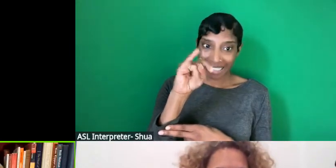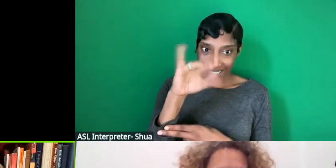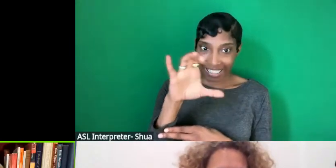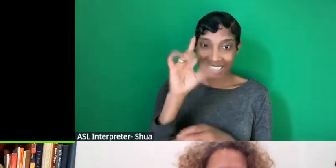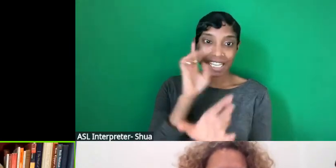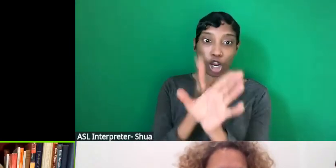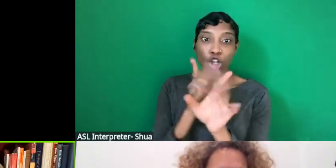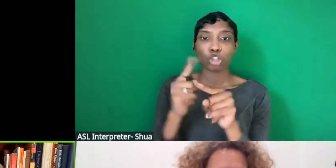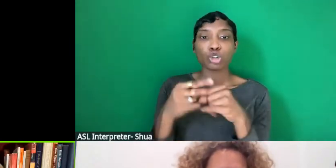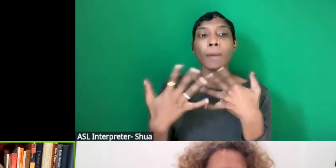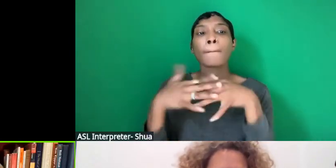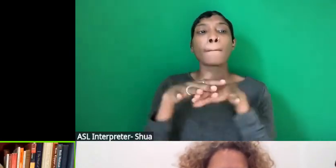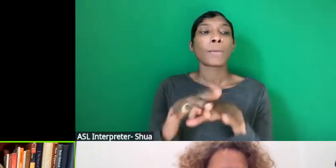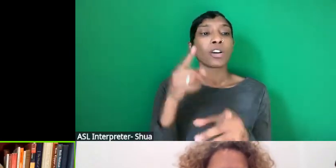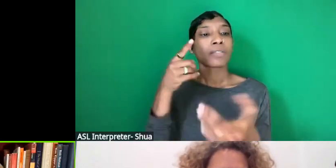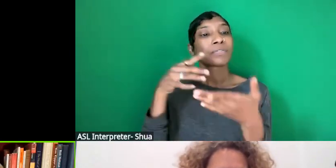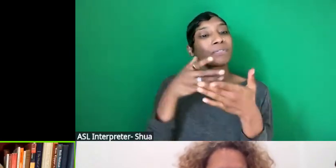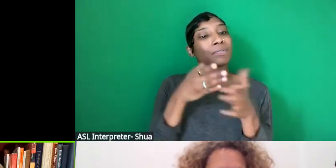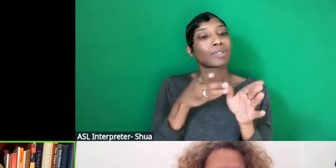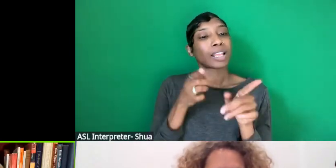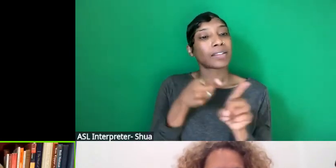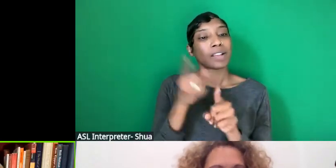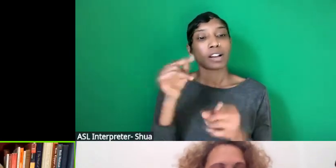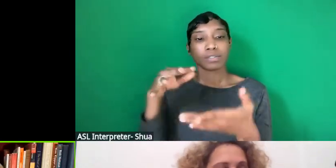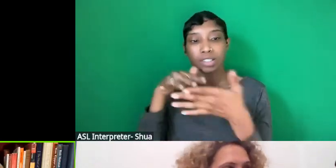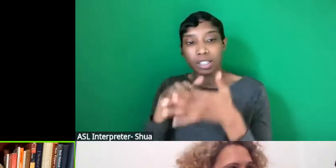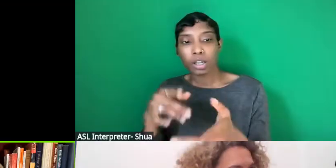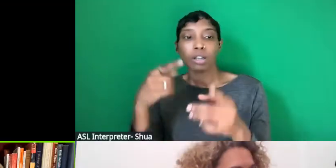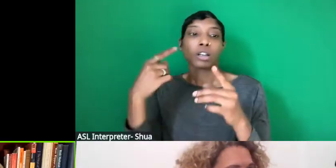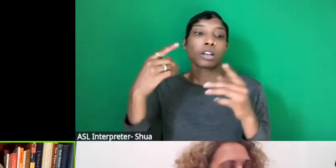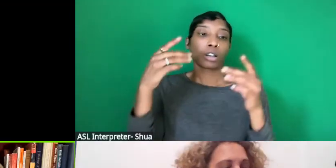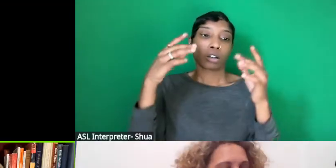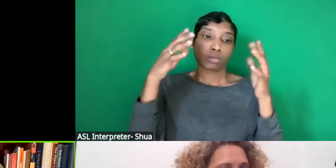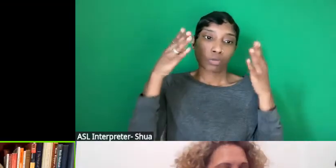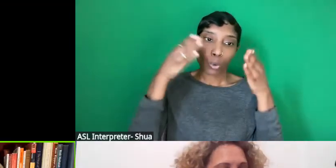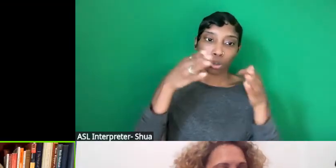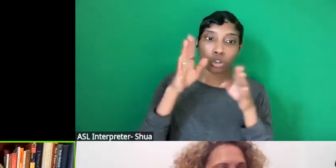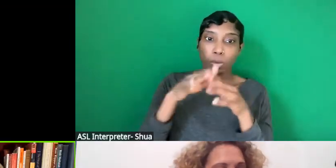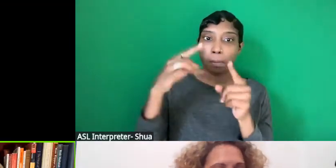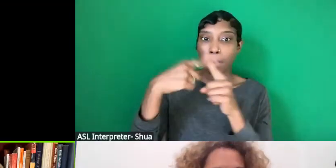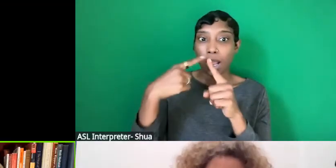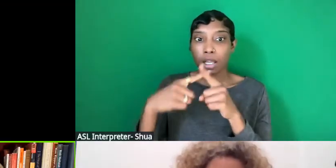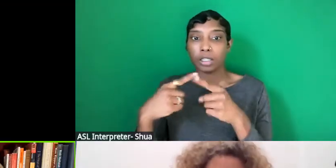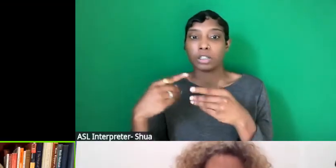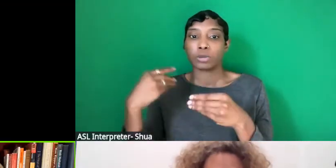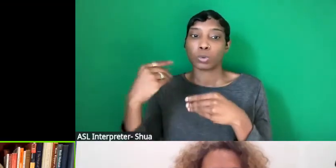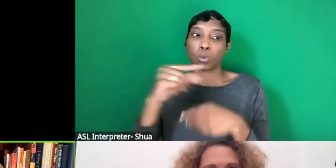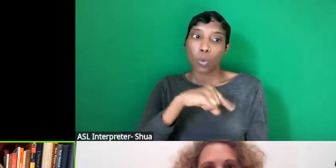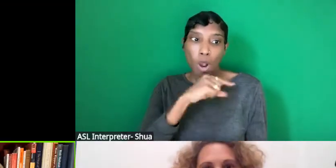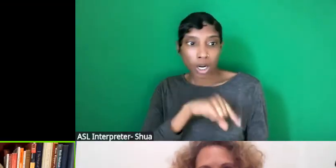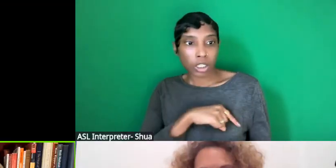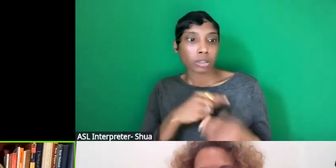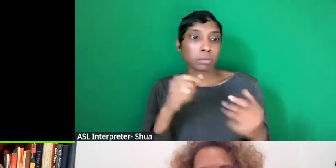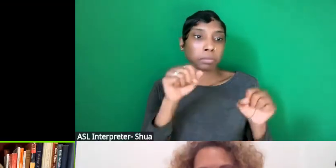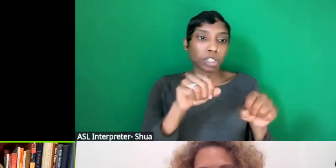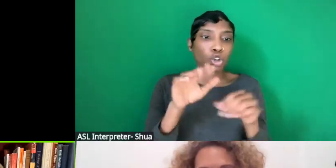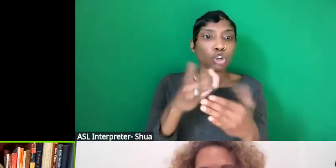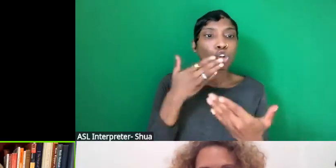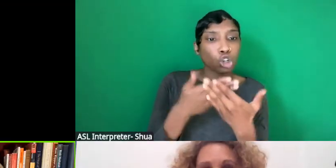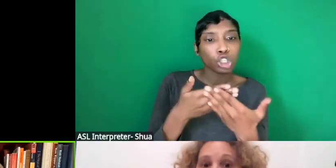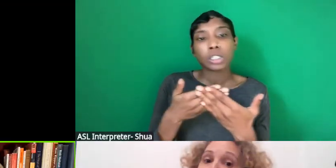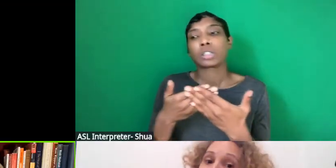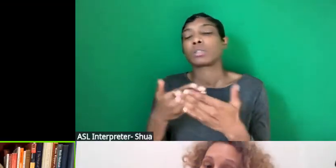field of study that focuses on people's positive qualities, especially goodness, potential, and free